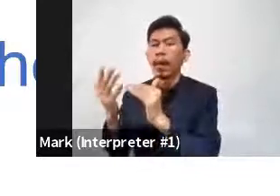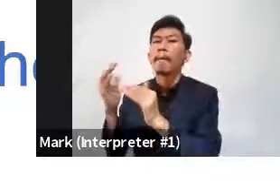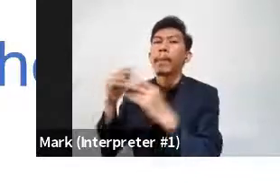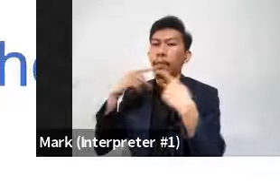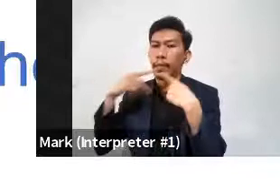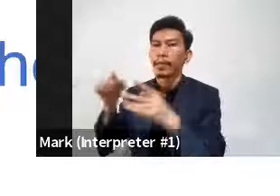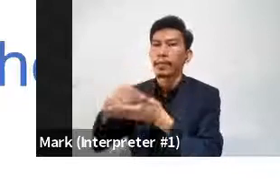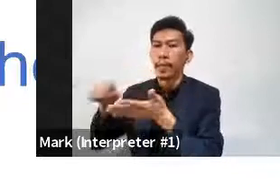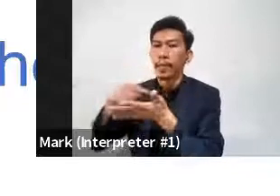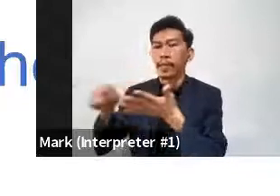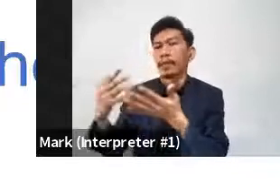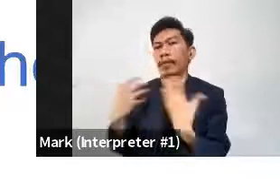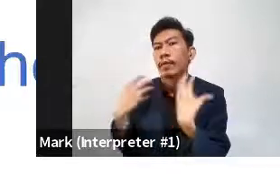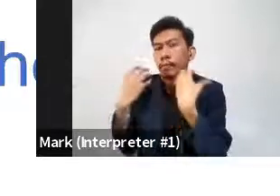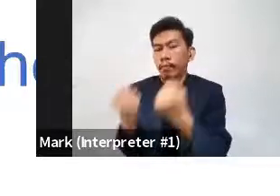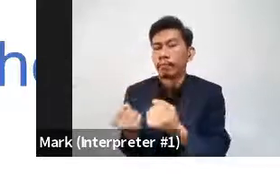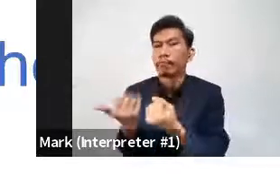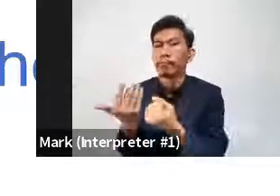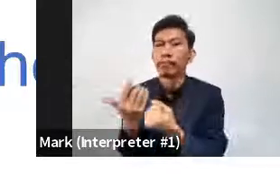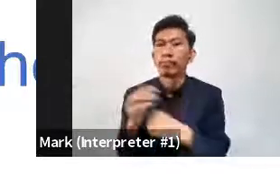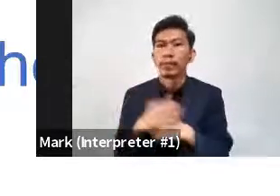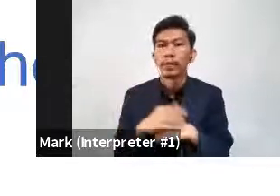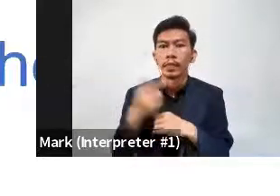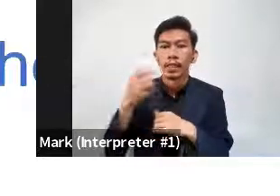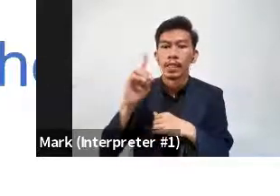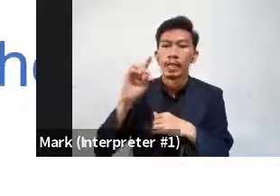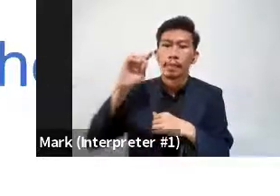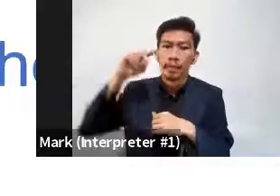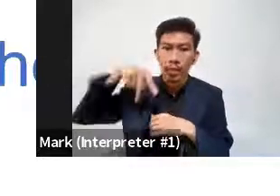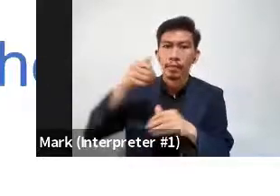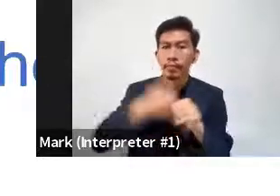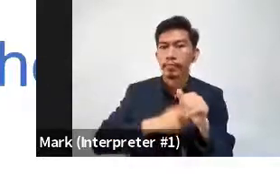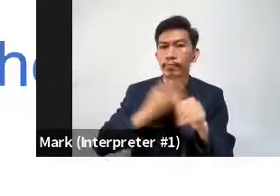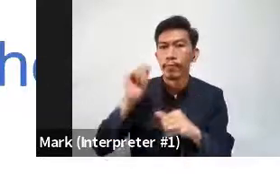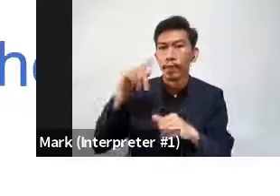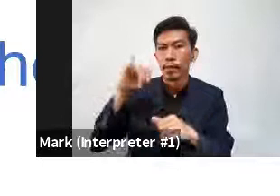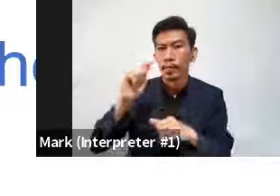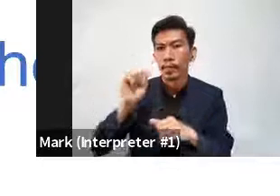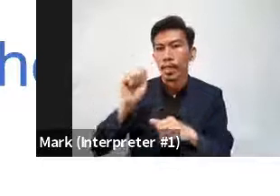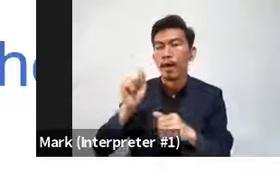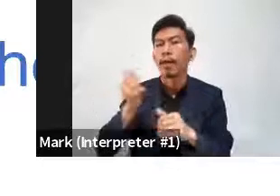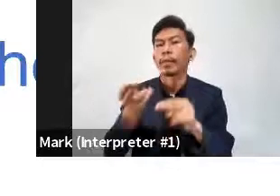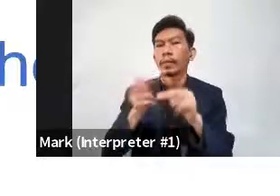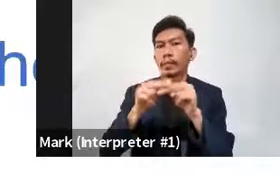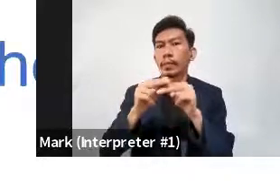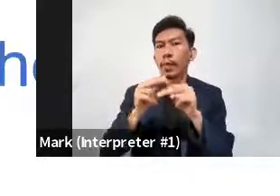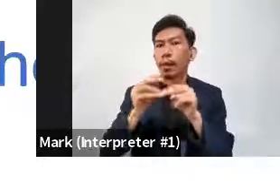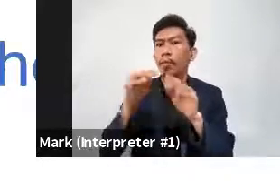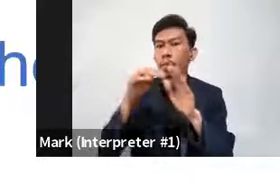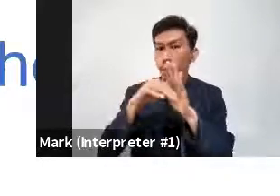your GDP per capita, we are anticipating that this one will decrease significantly. Your GDP per capita will decrease